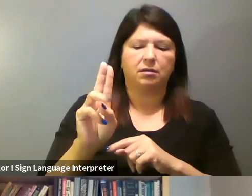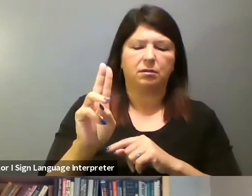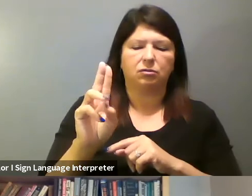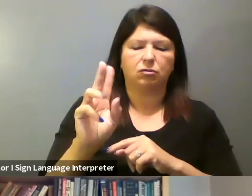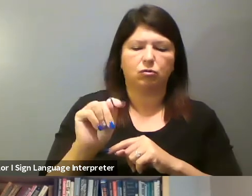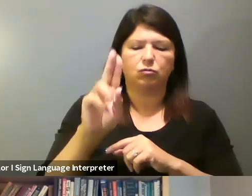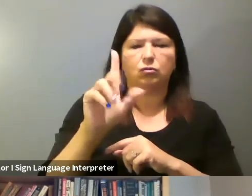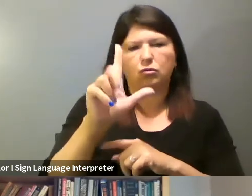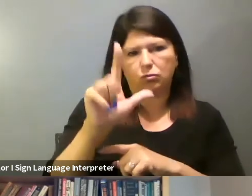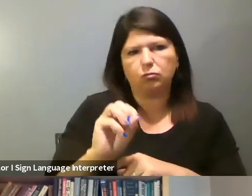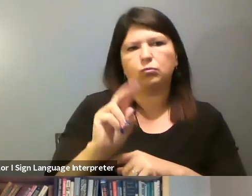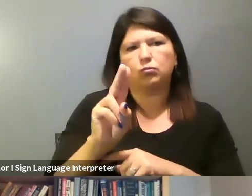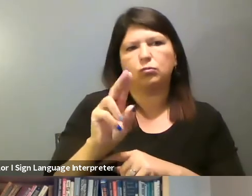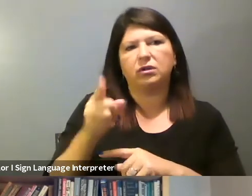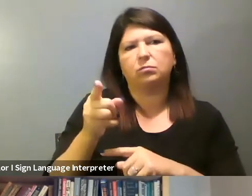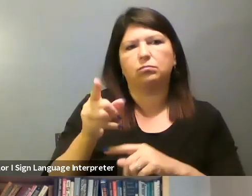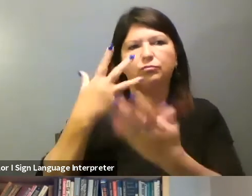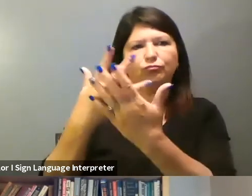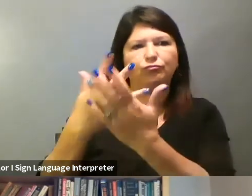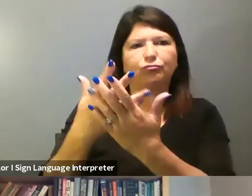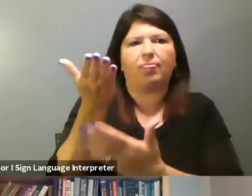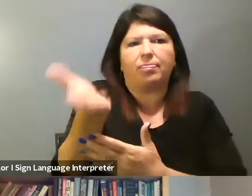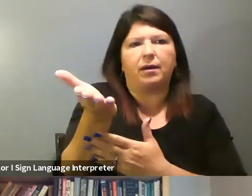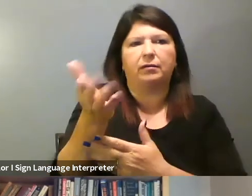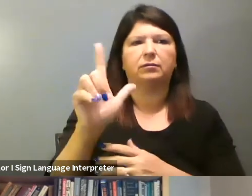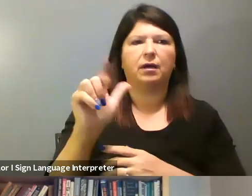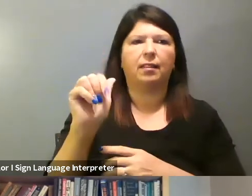was, you know, it worked out that